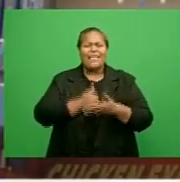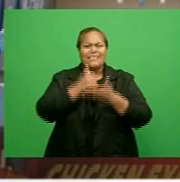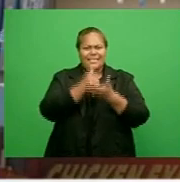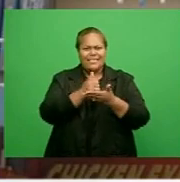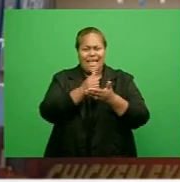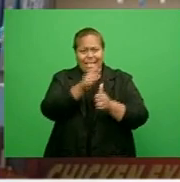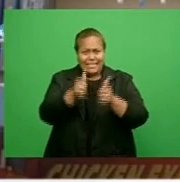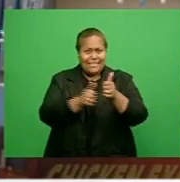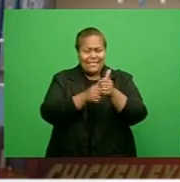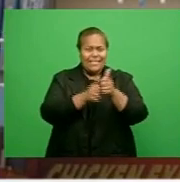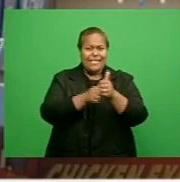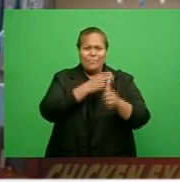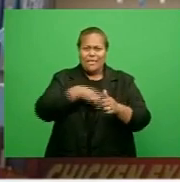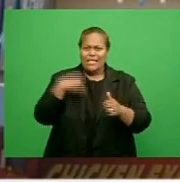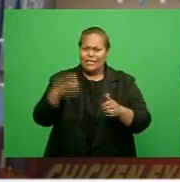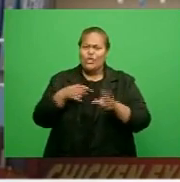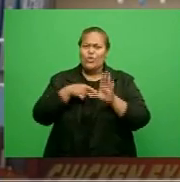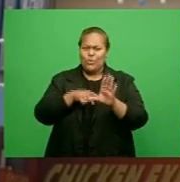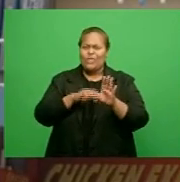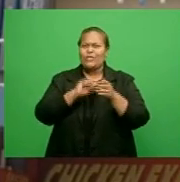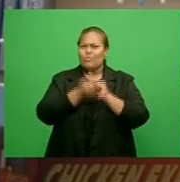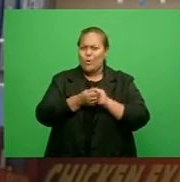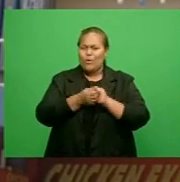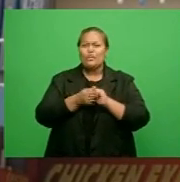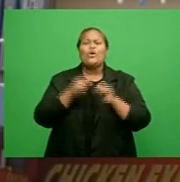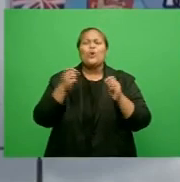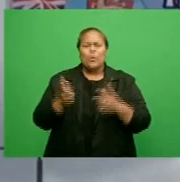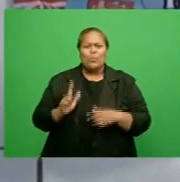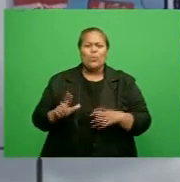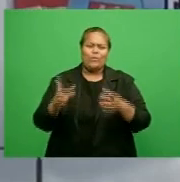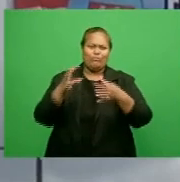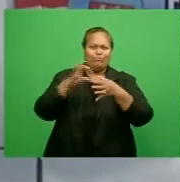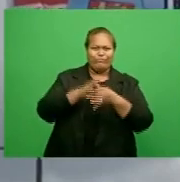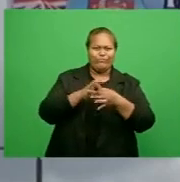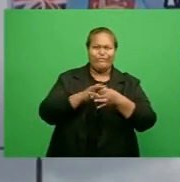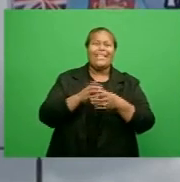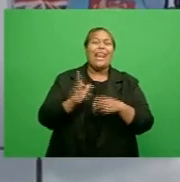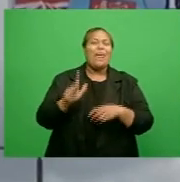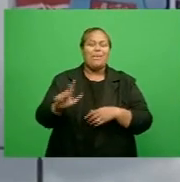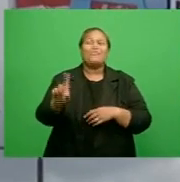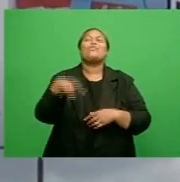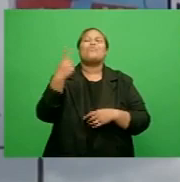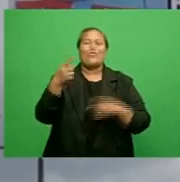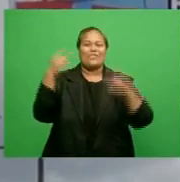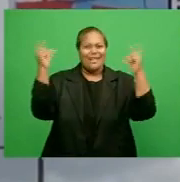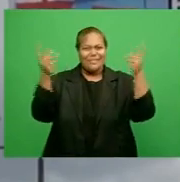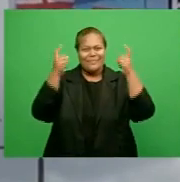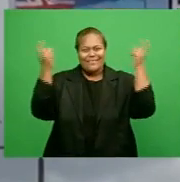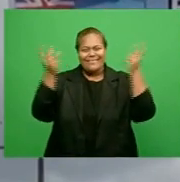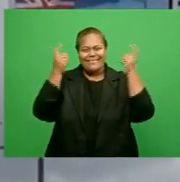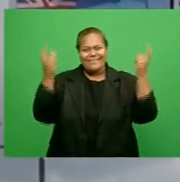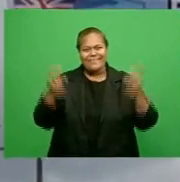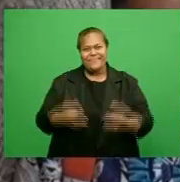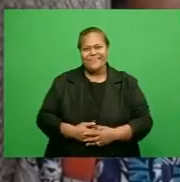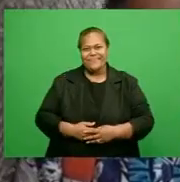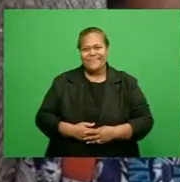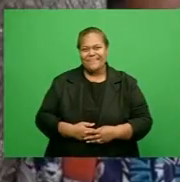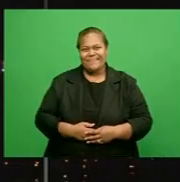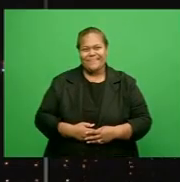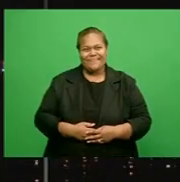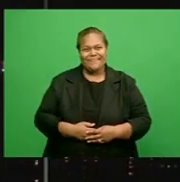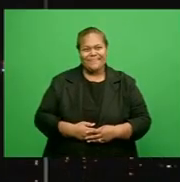will officiate at the Fiji 50 celebrations in Lambasa's Subrail Park tomorrow. Apenisa Wangarundovu, FBC